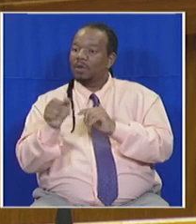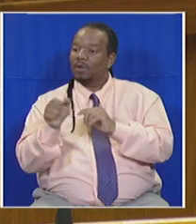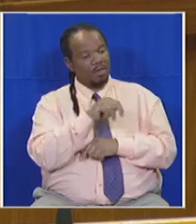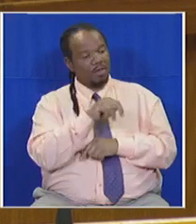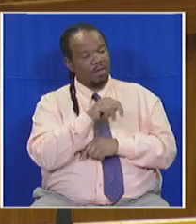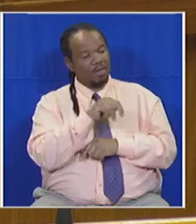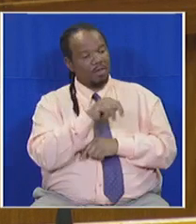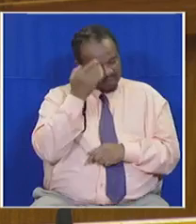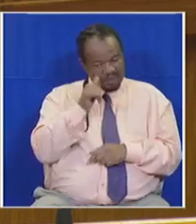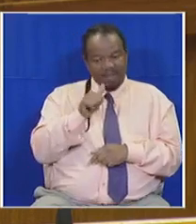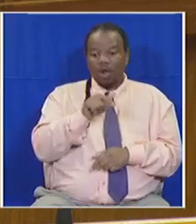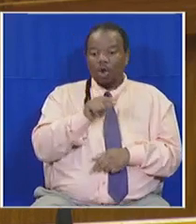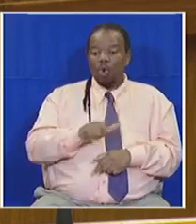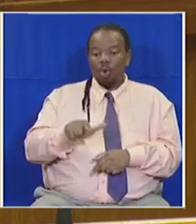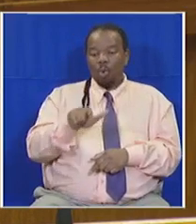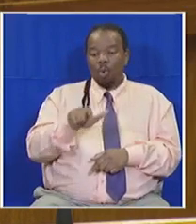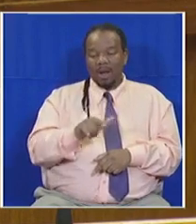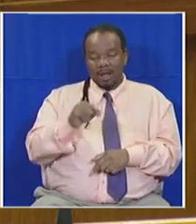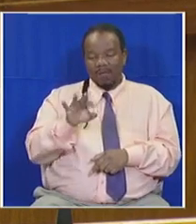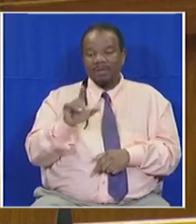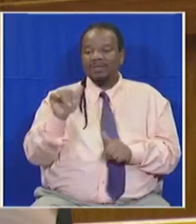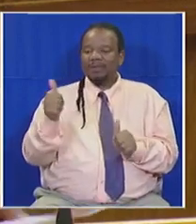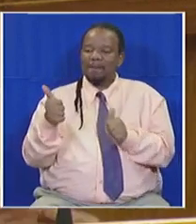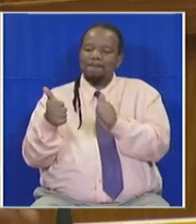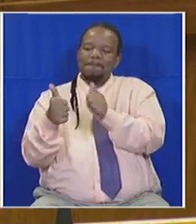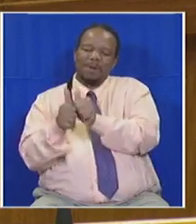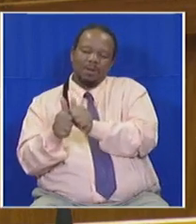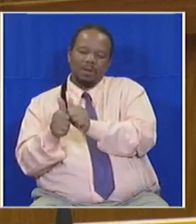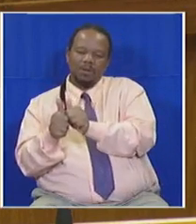as the fierce of government that is closest to the people.